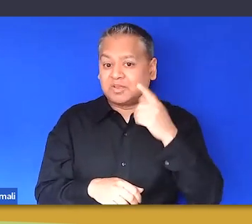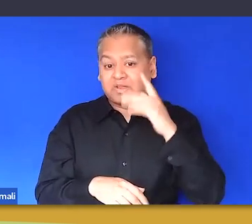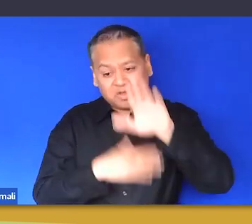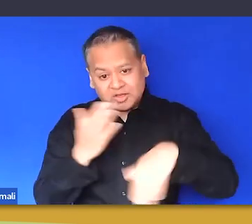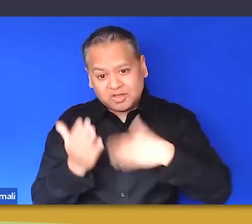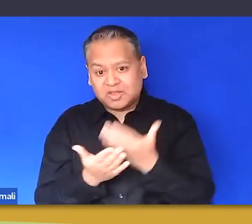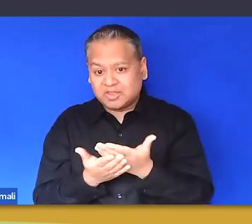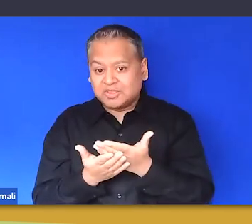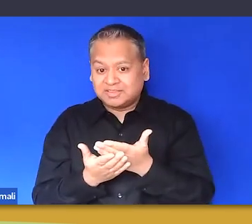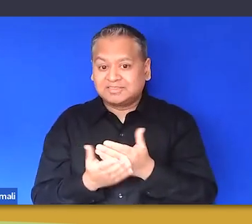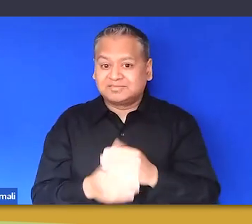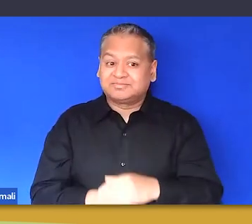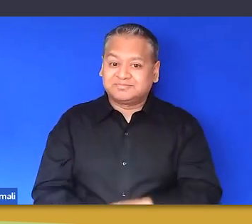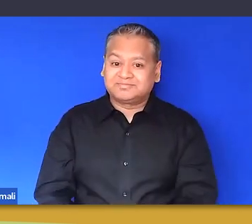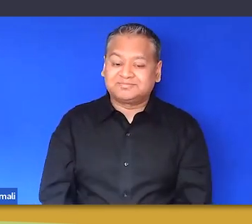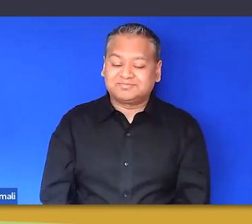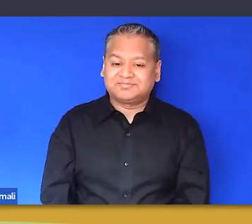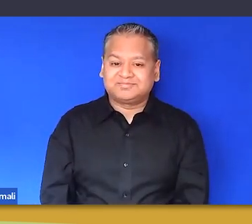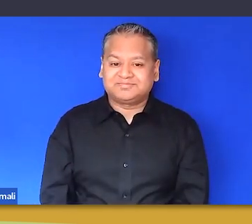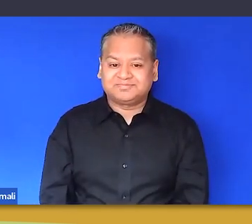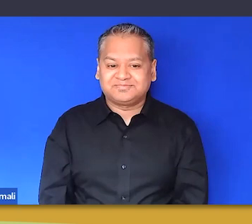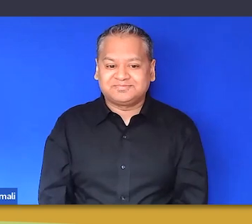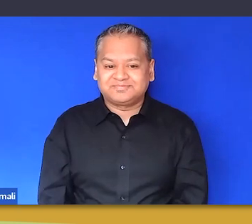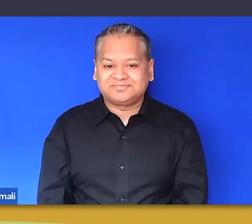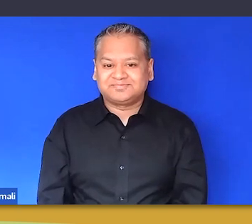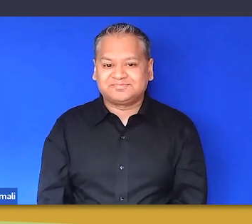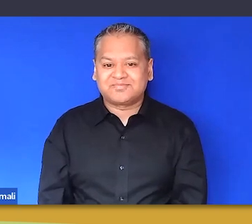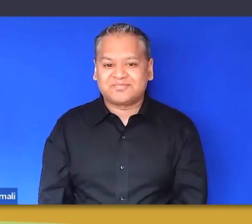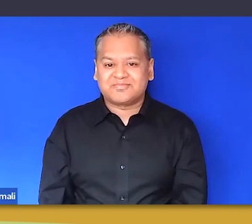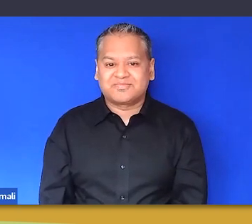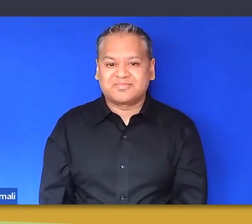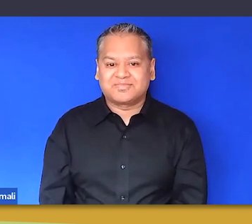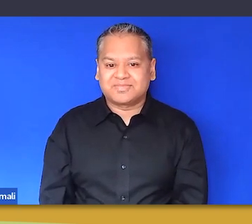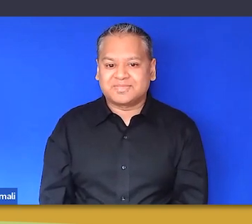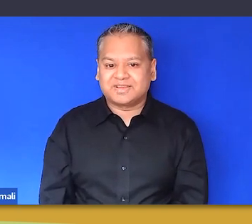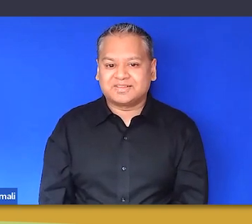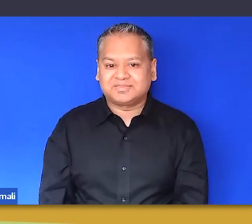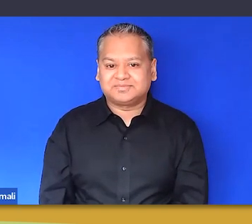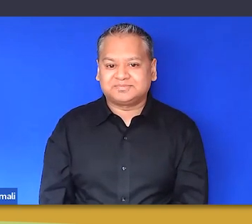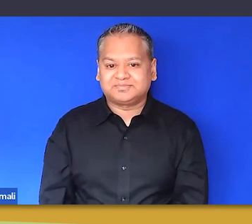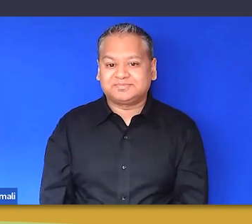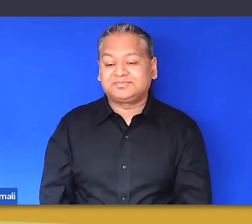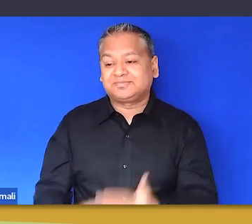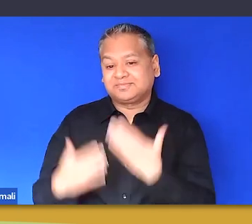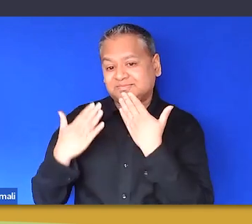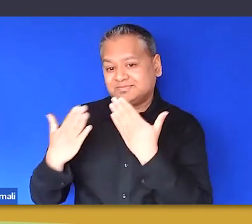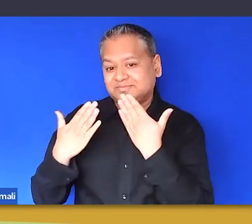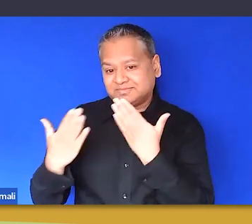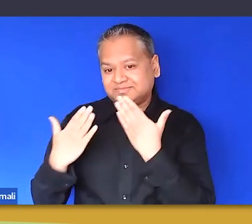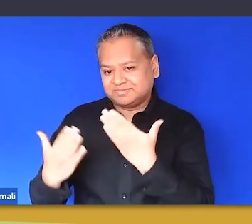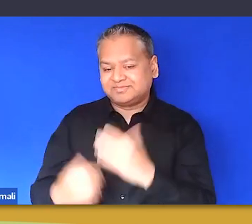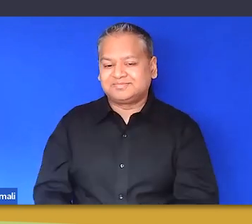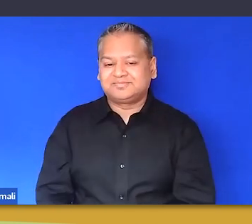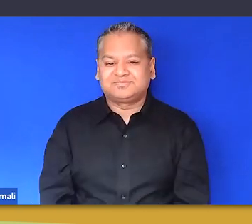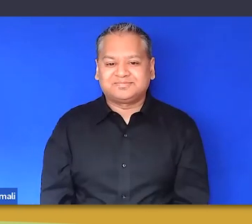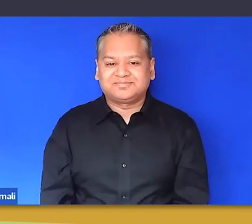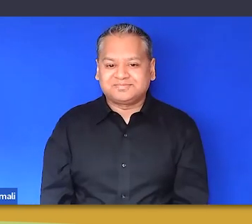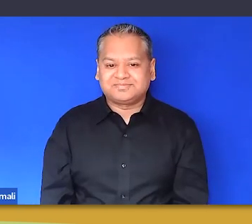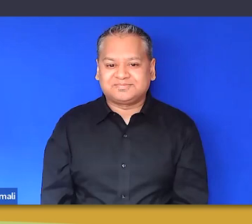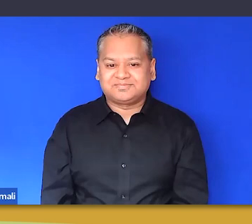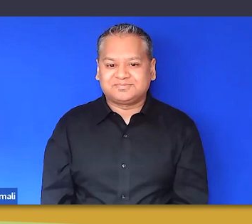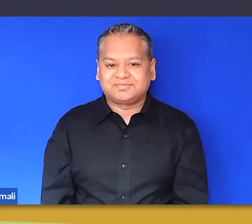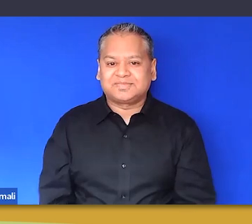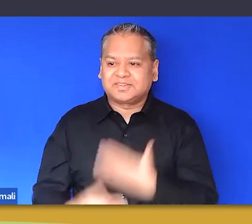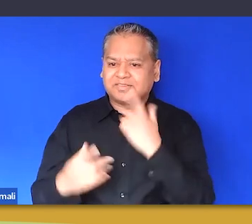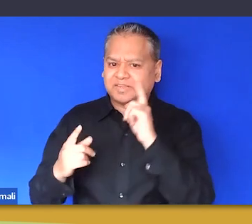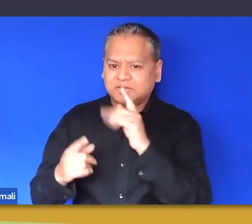back to Hassan, and I look forward to enjoying the rest of the program. Thank you, Premier. It's a pleasure to have you here with us today, and thank you for the work that your